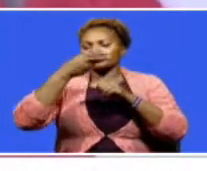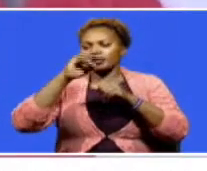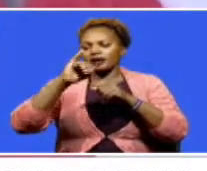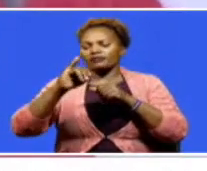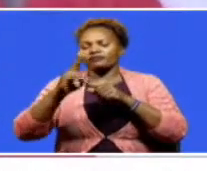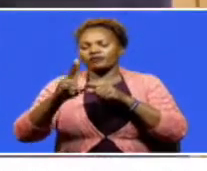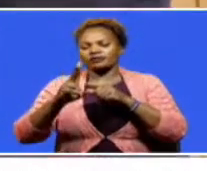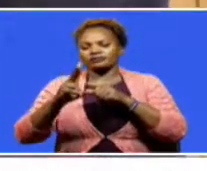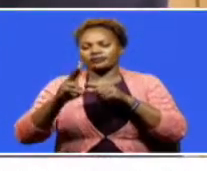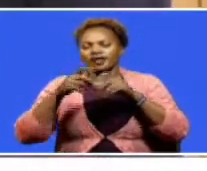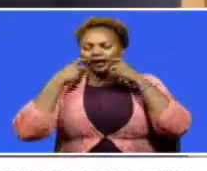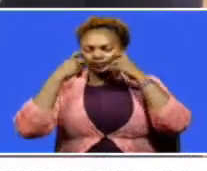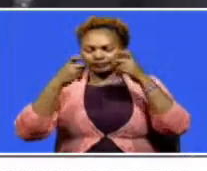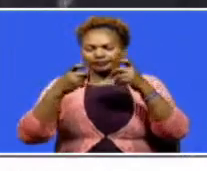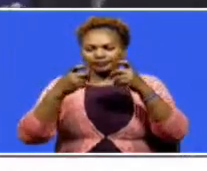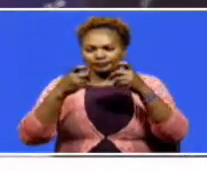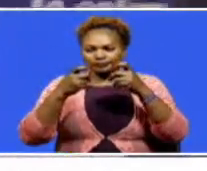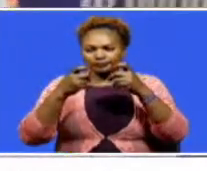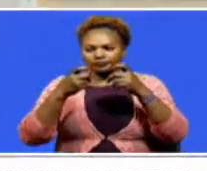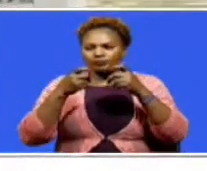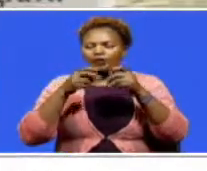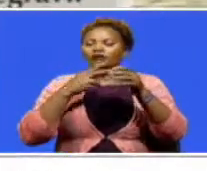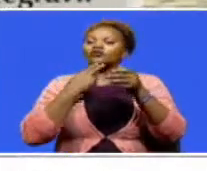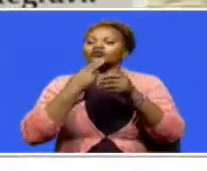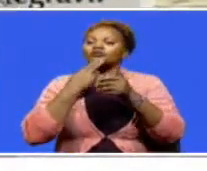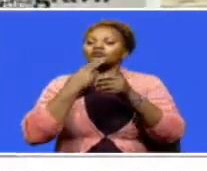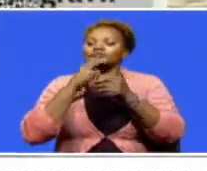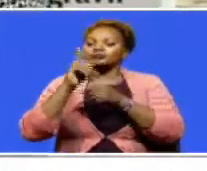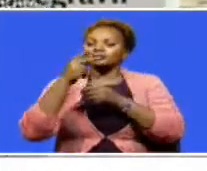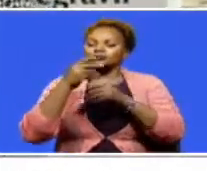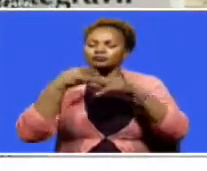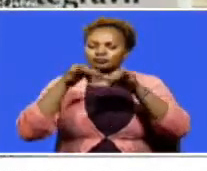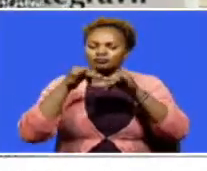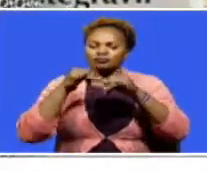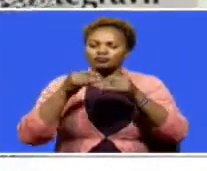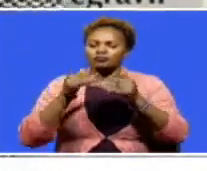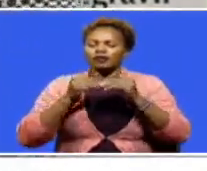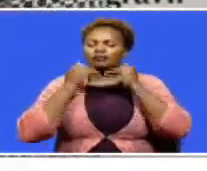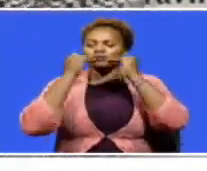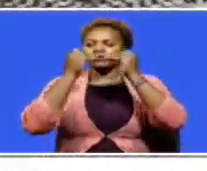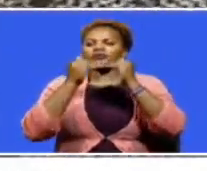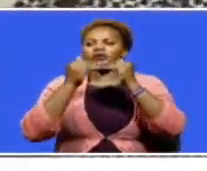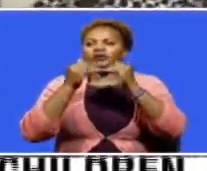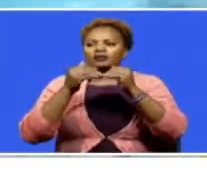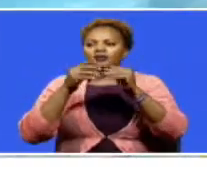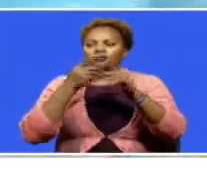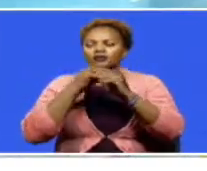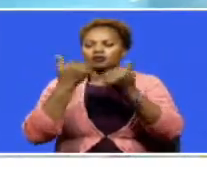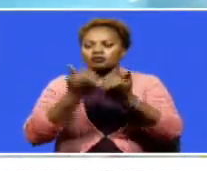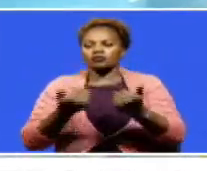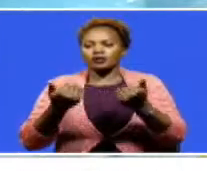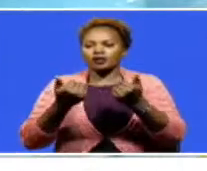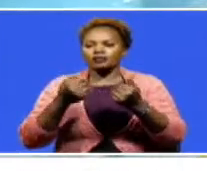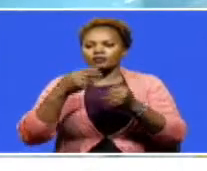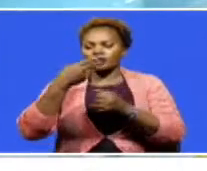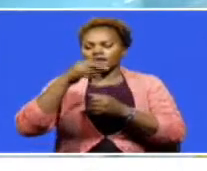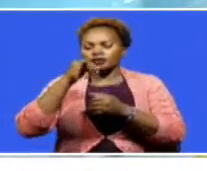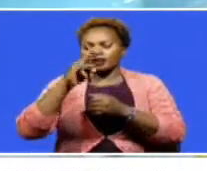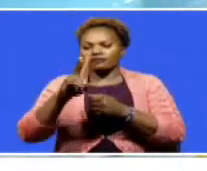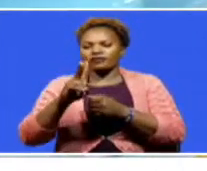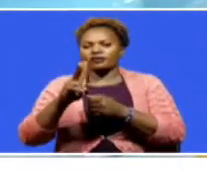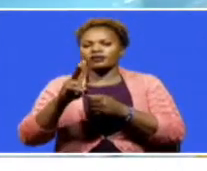HIV/AIDS response. Tuesday, Kenya's effort to improve treatment outcomes among children living with